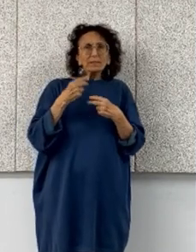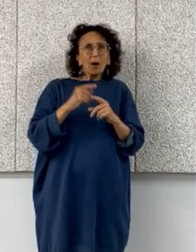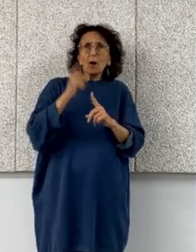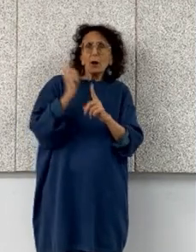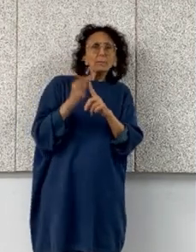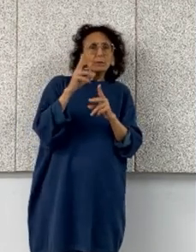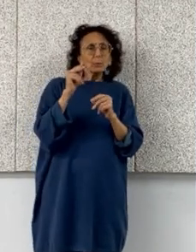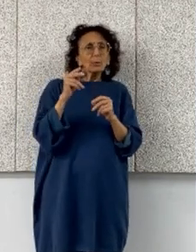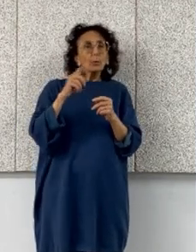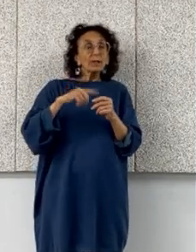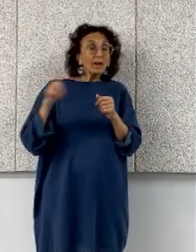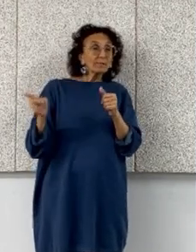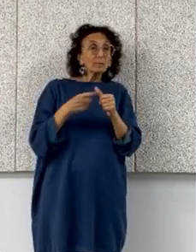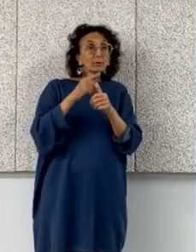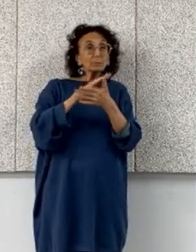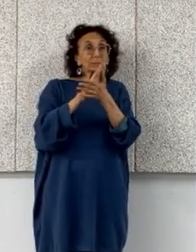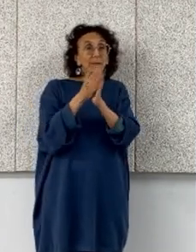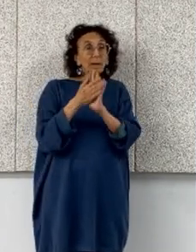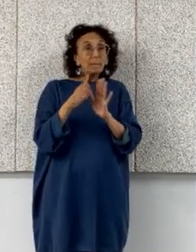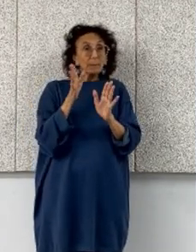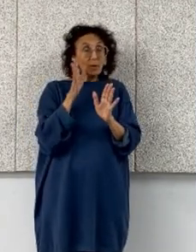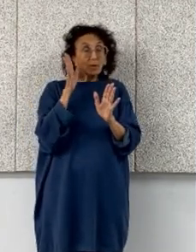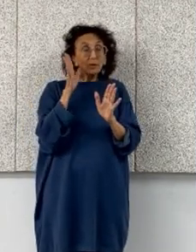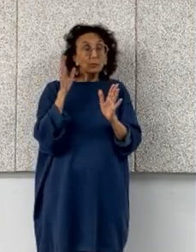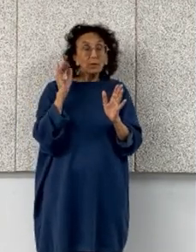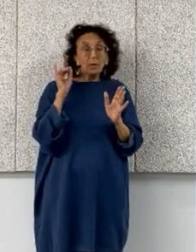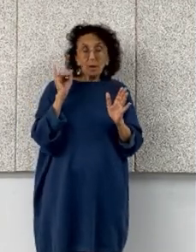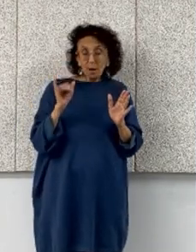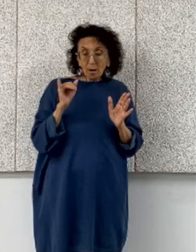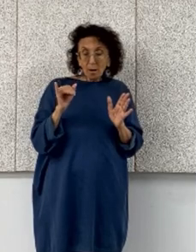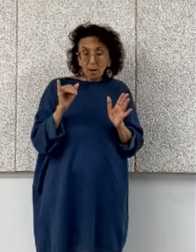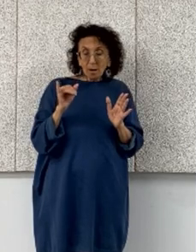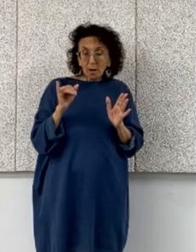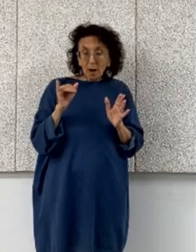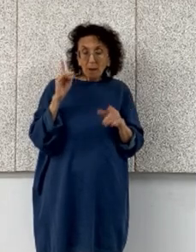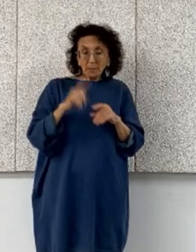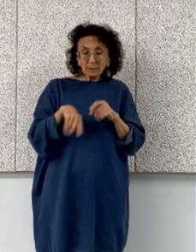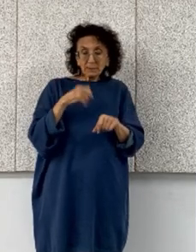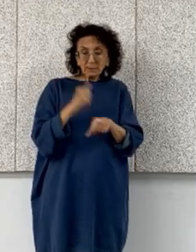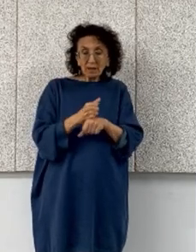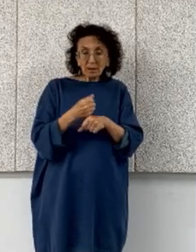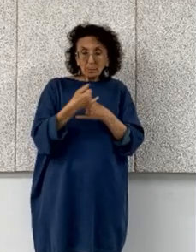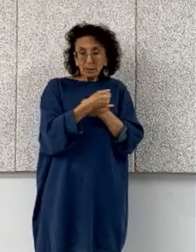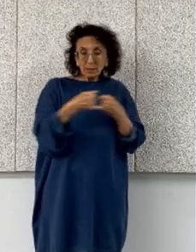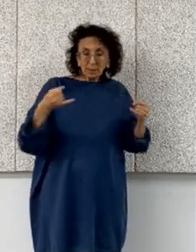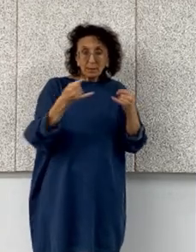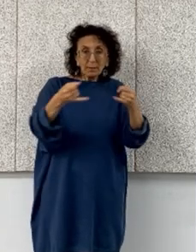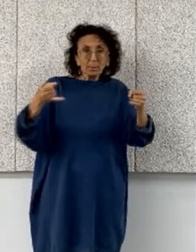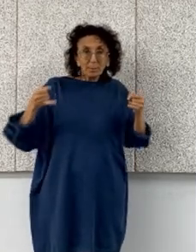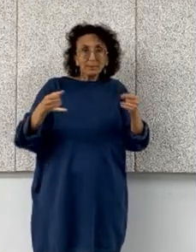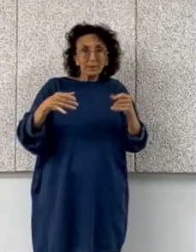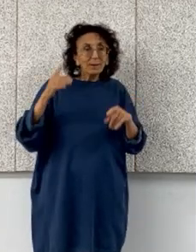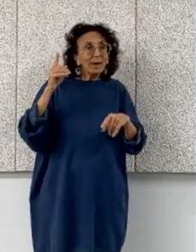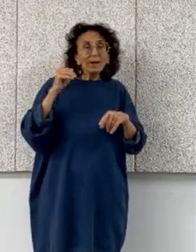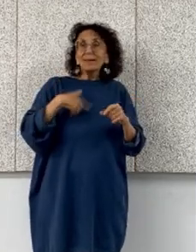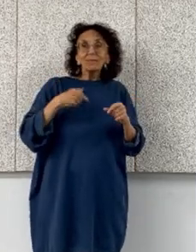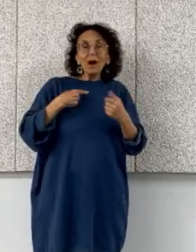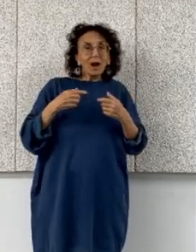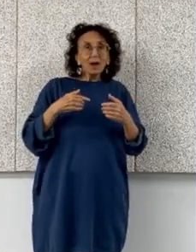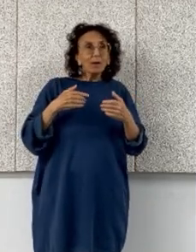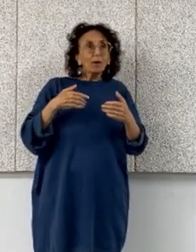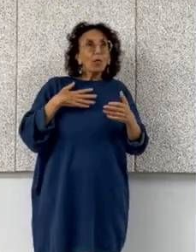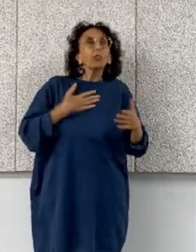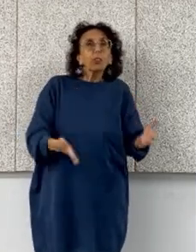becoming a parent was the first place where I learned, like, oh yes, I have to have limits around this, or I can't perform for anybody.